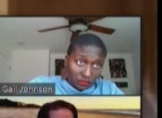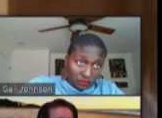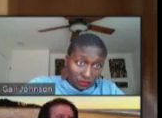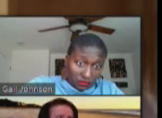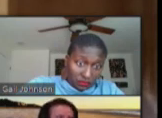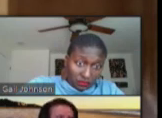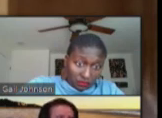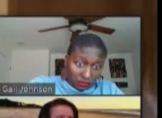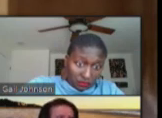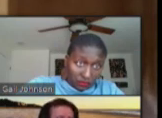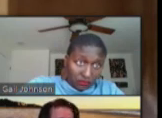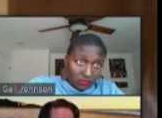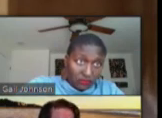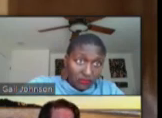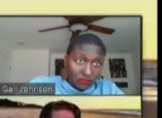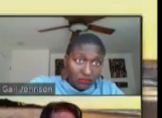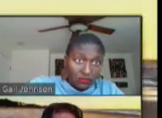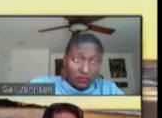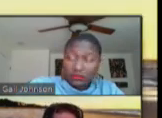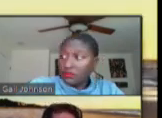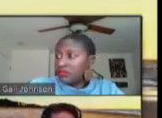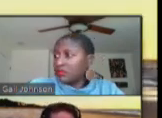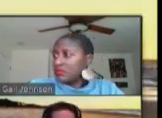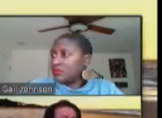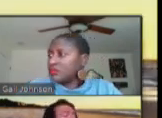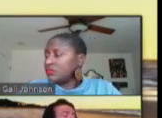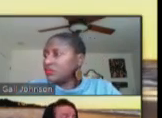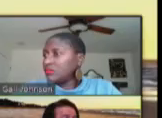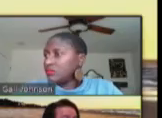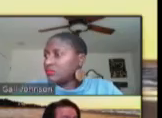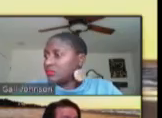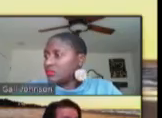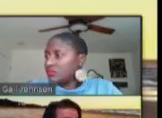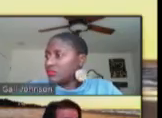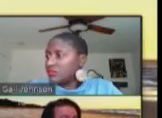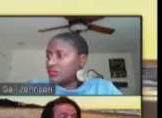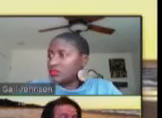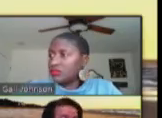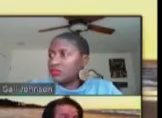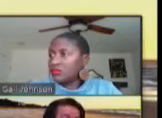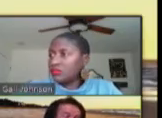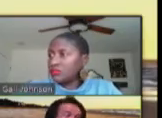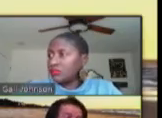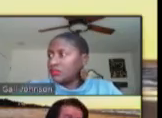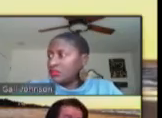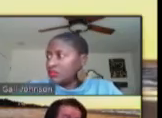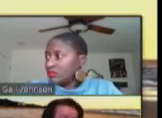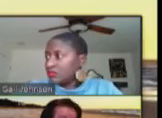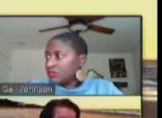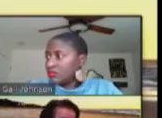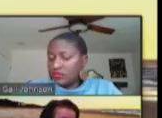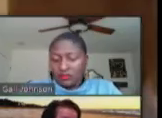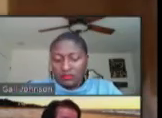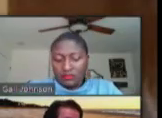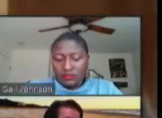any items on the consent agenda? Thank you, Mr. Mayor. Always good to be back. There are no speakers at this time. The floor is yours.